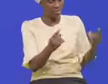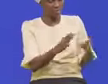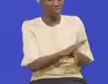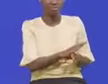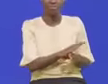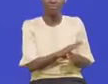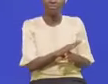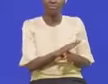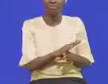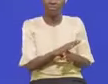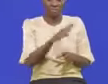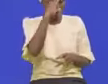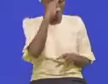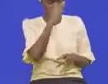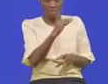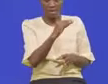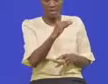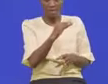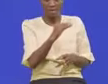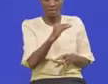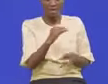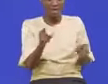amegbetɔ nuvɔwɔla,